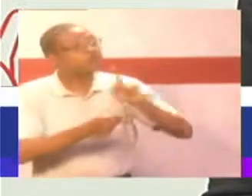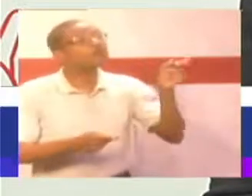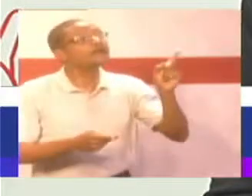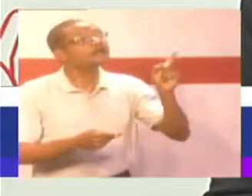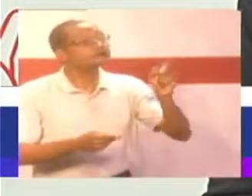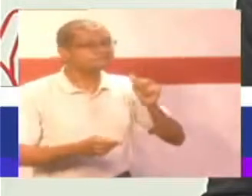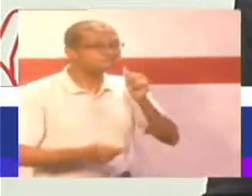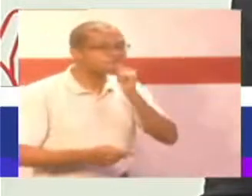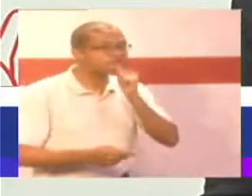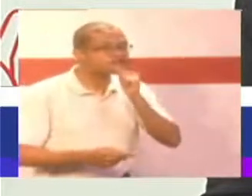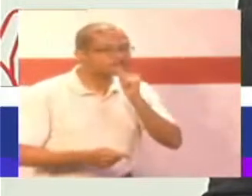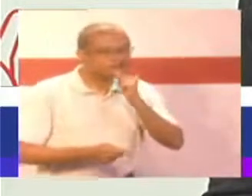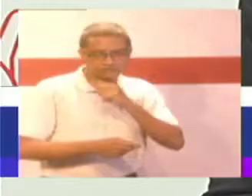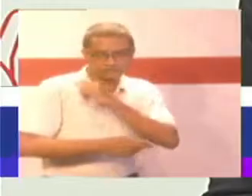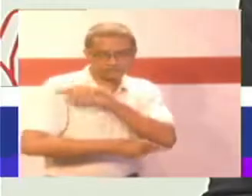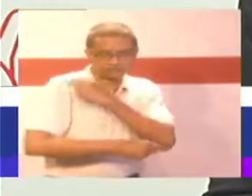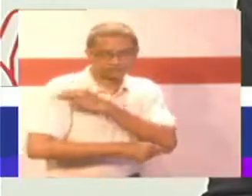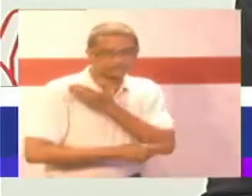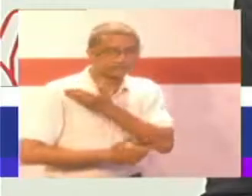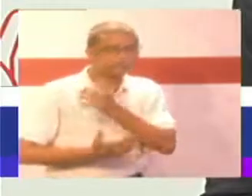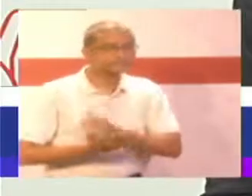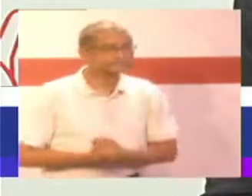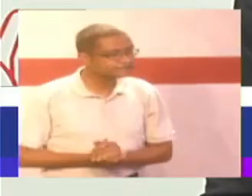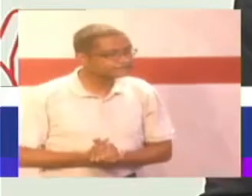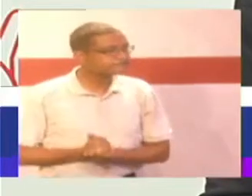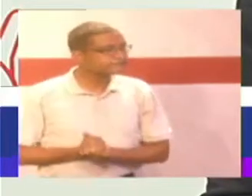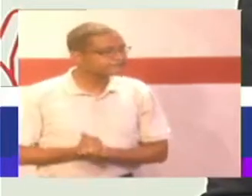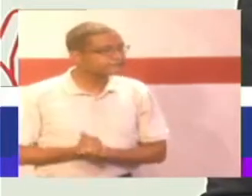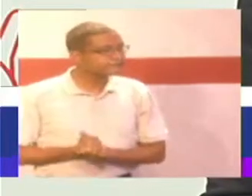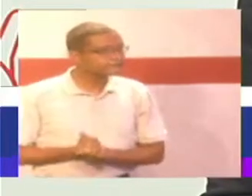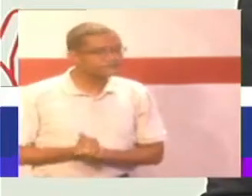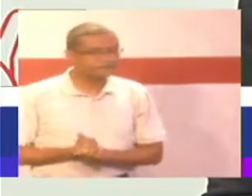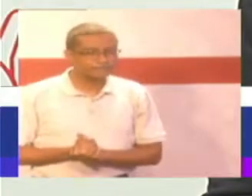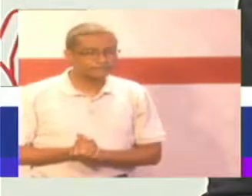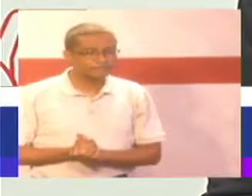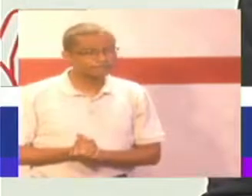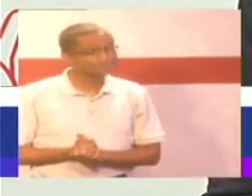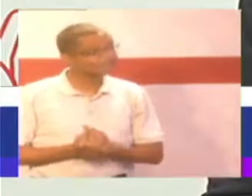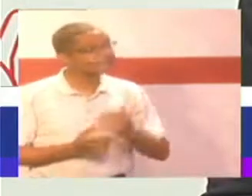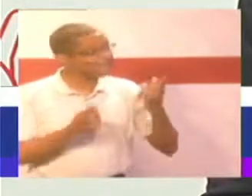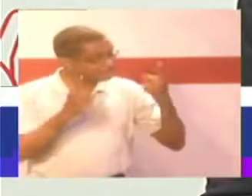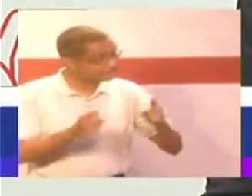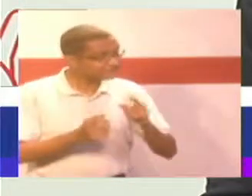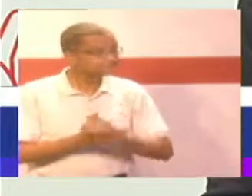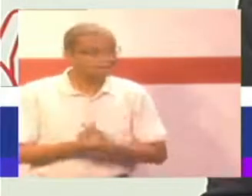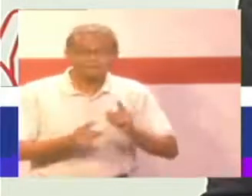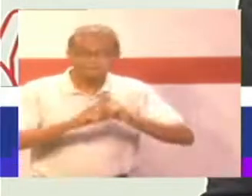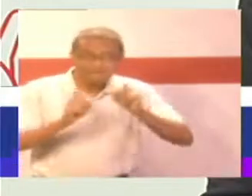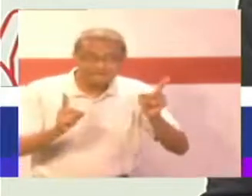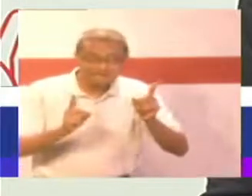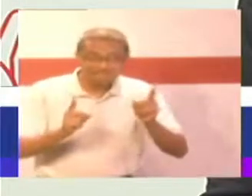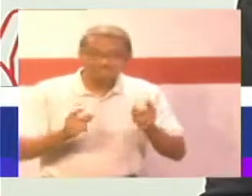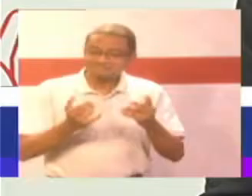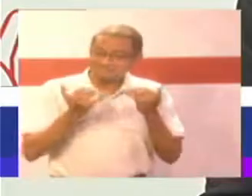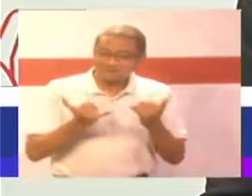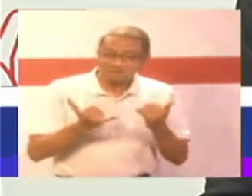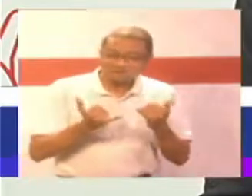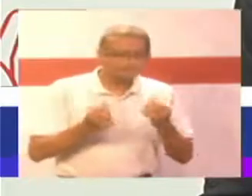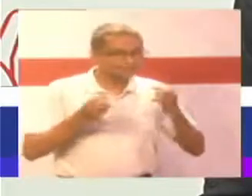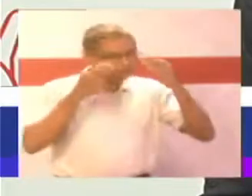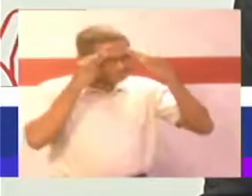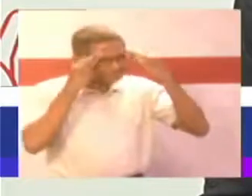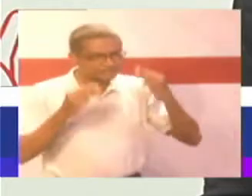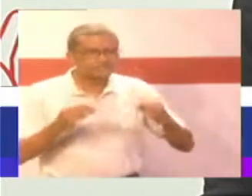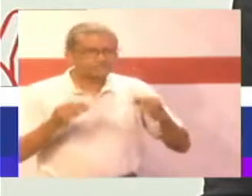have been some patients who were managed in the private institutions. However, at this point in time, the Ministry of Health does not